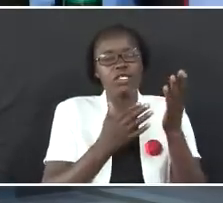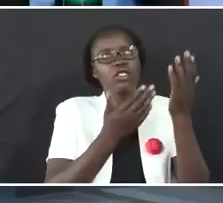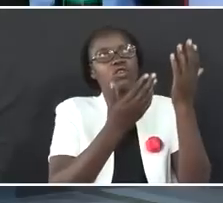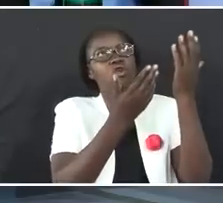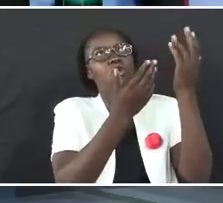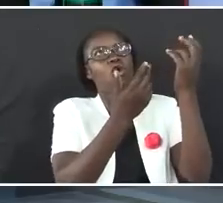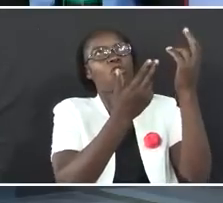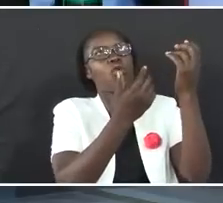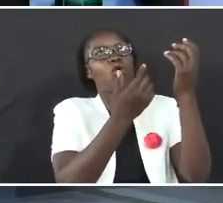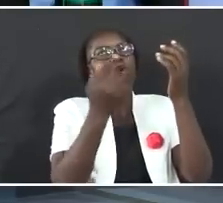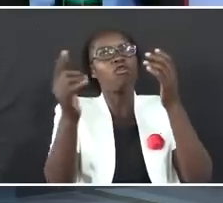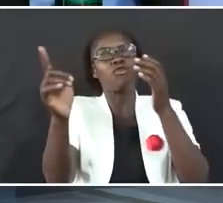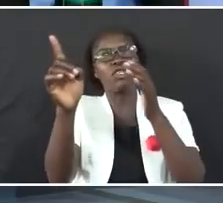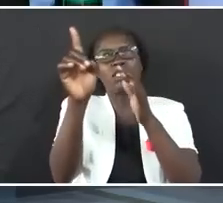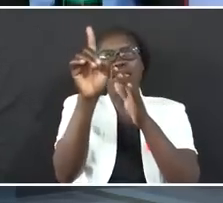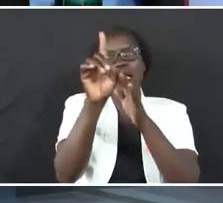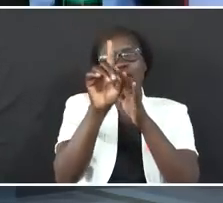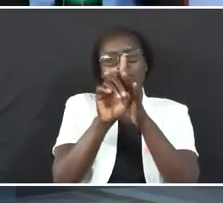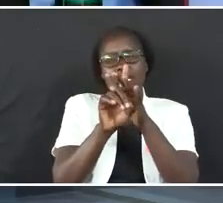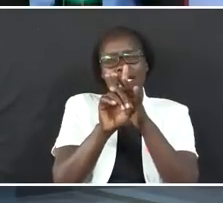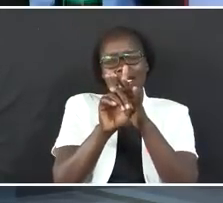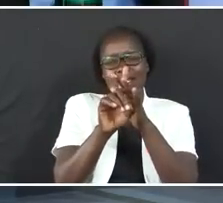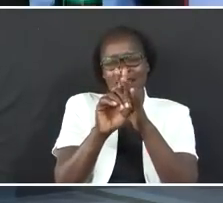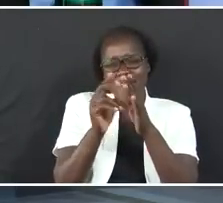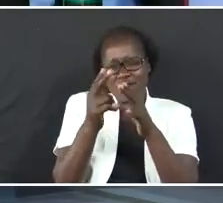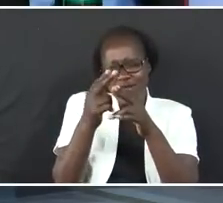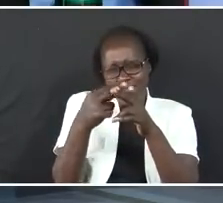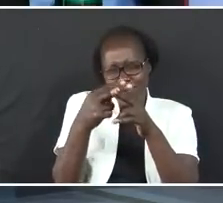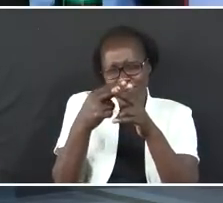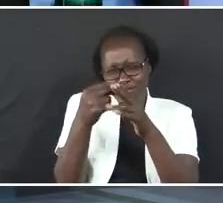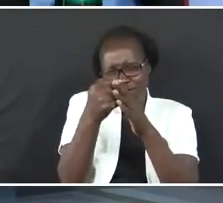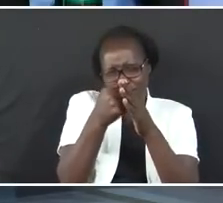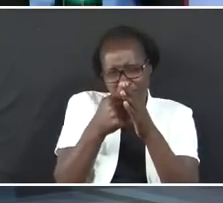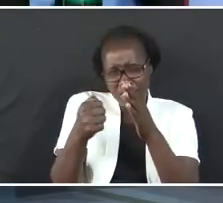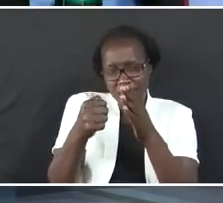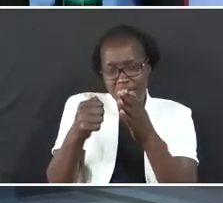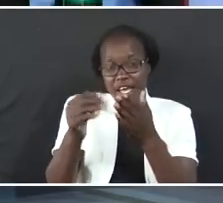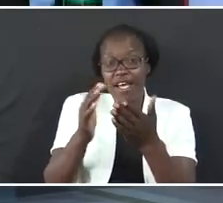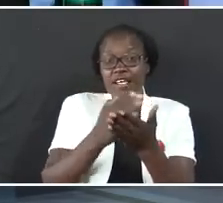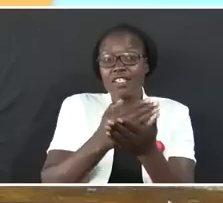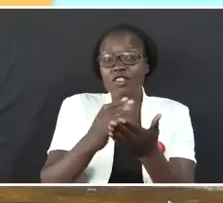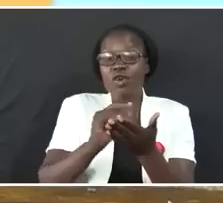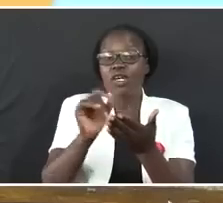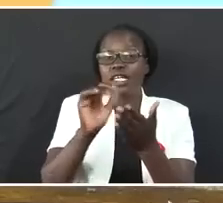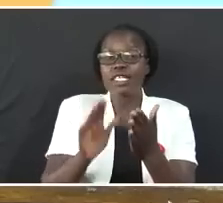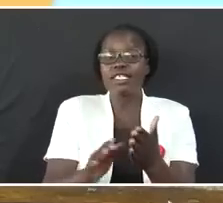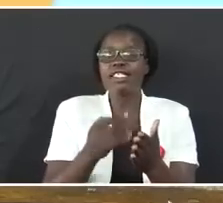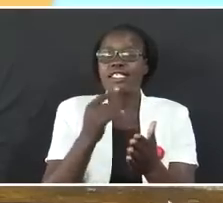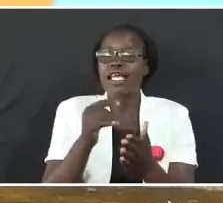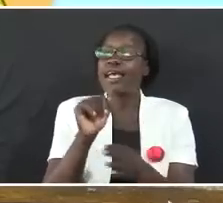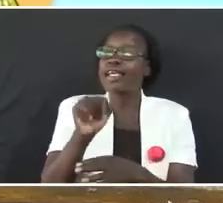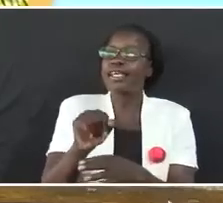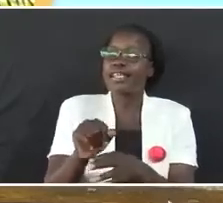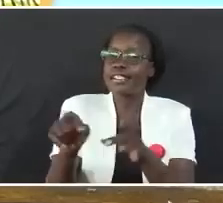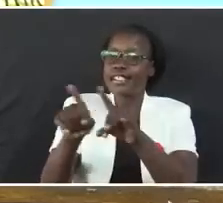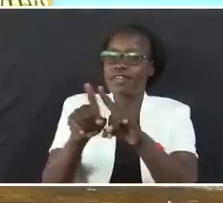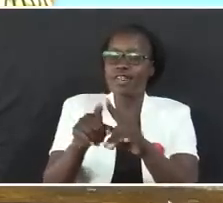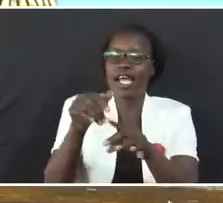appearing is at the door. A songwriter says, yes, even at the